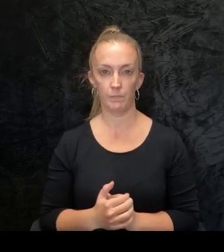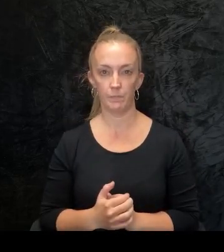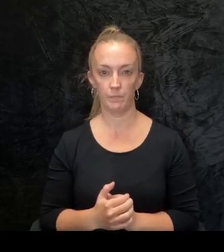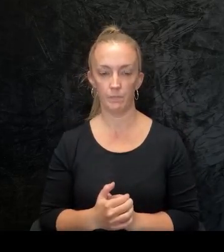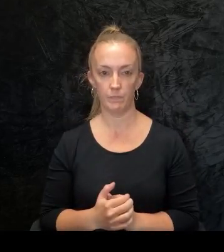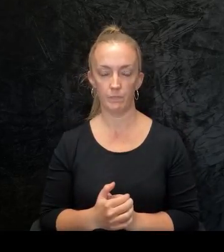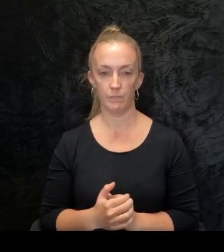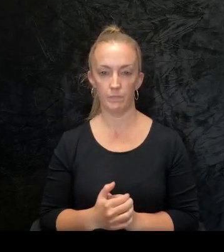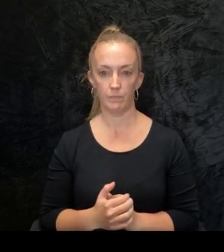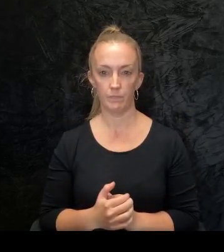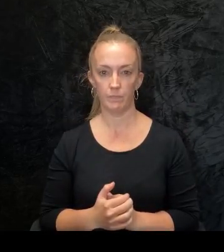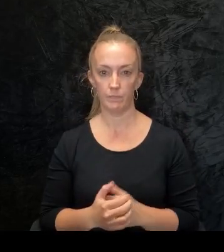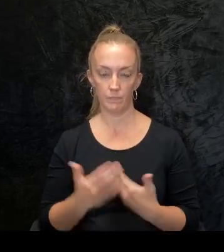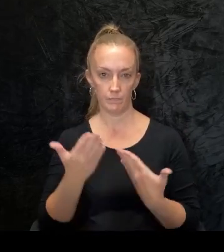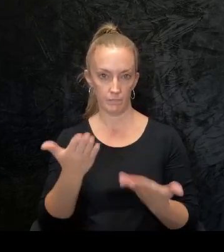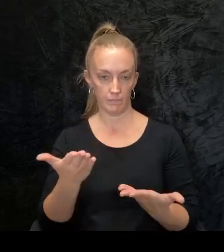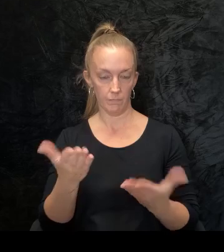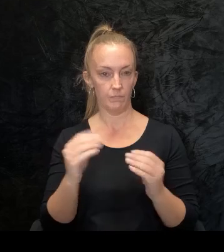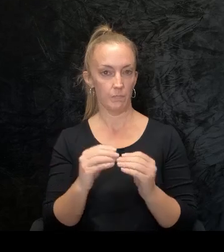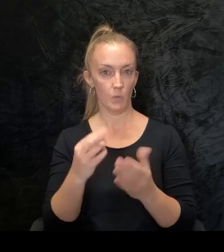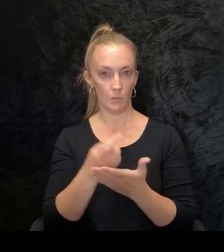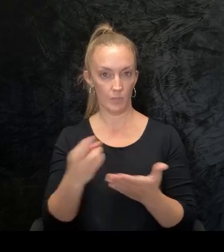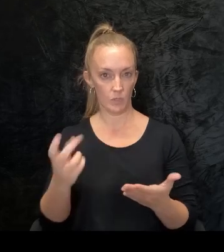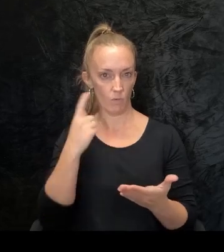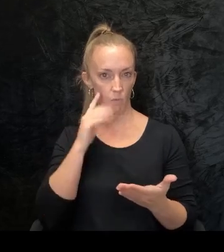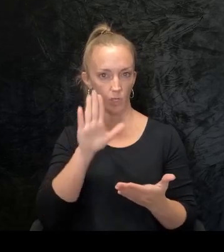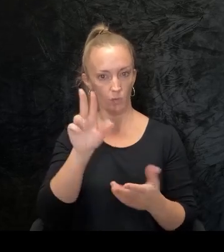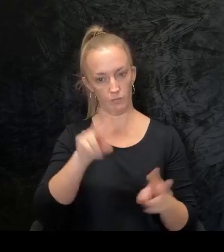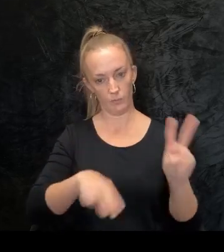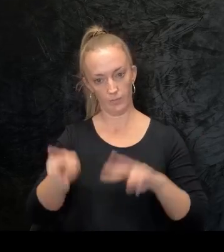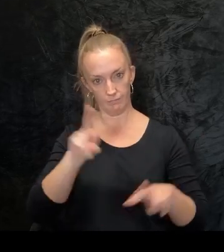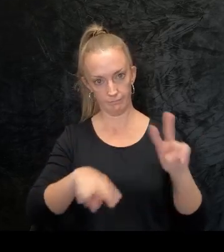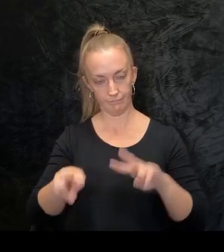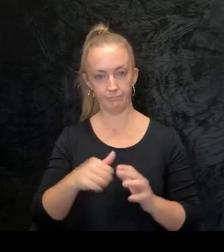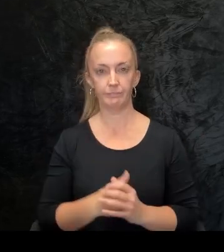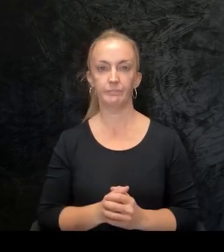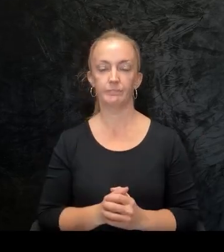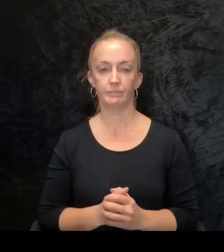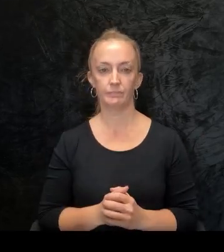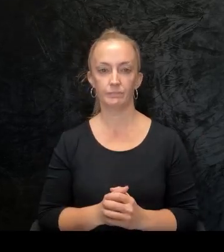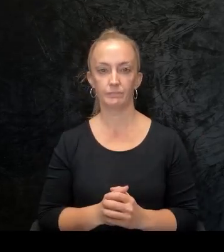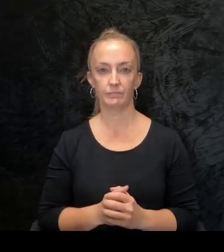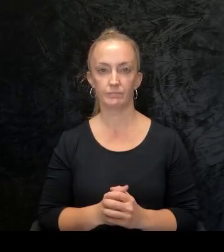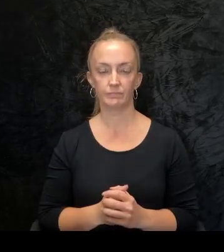Here are additional resources for your review.